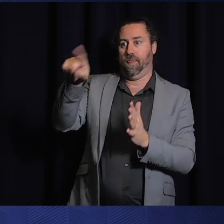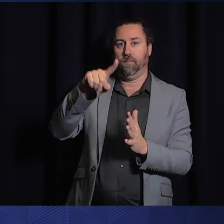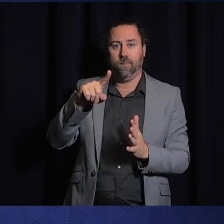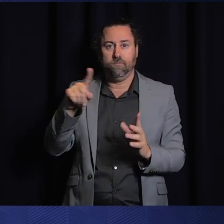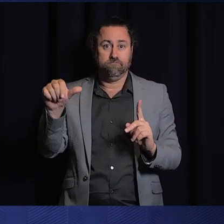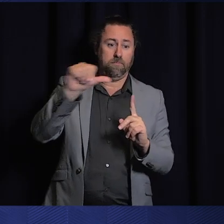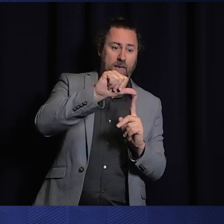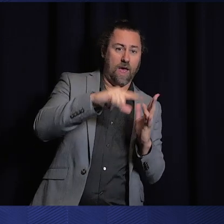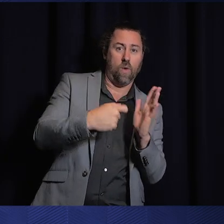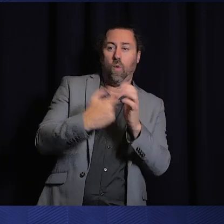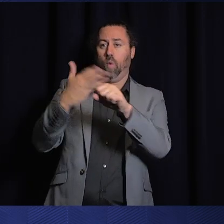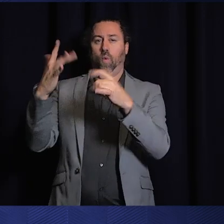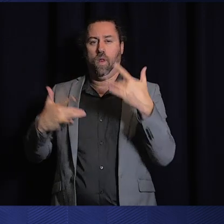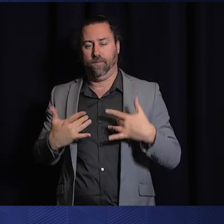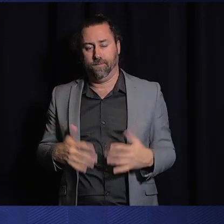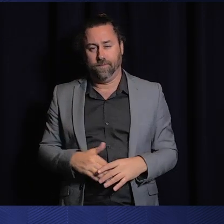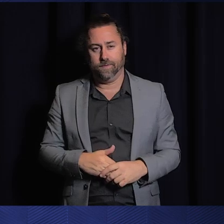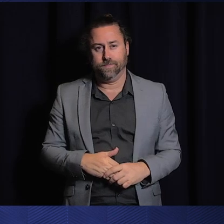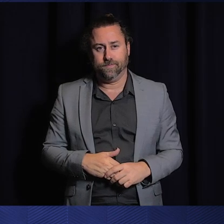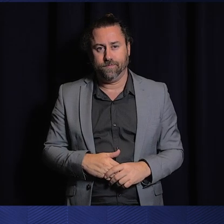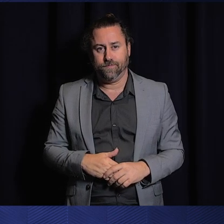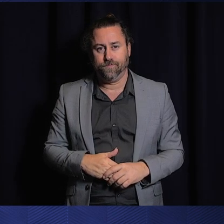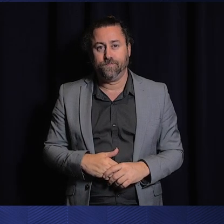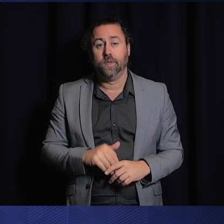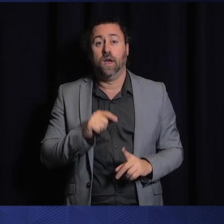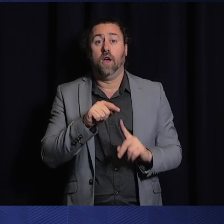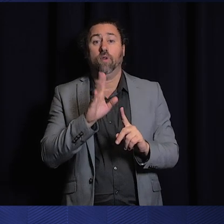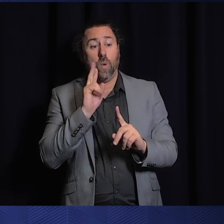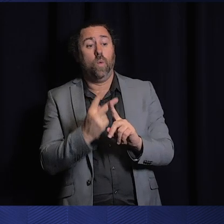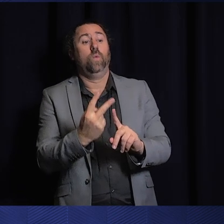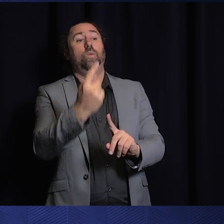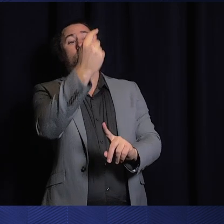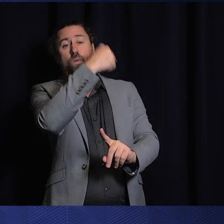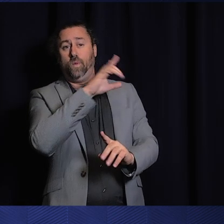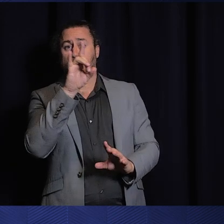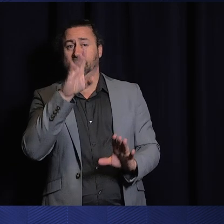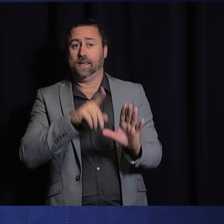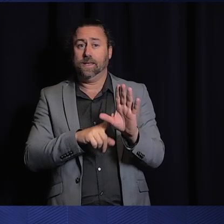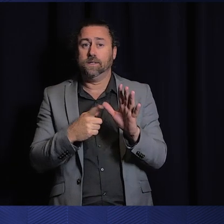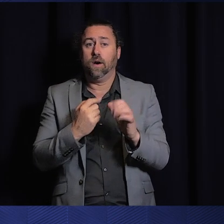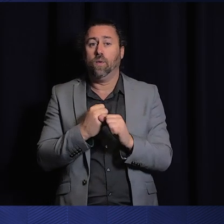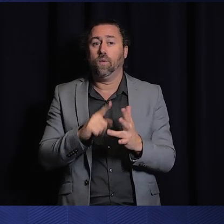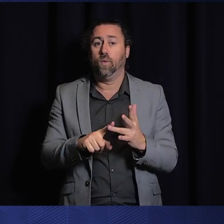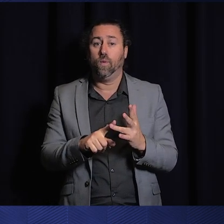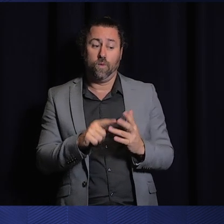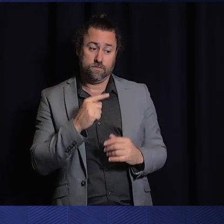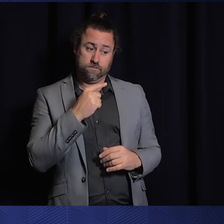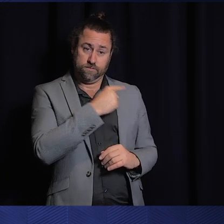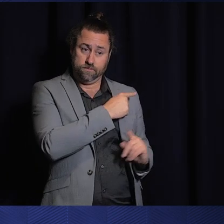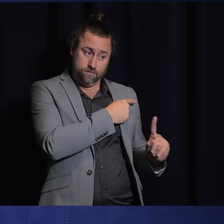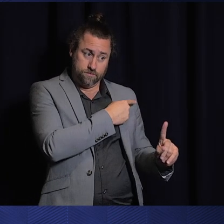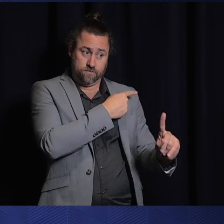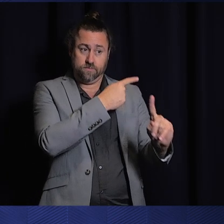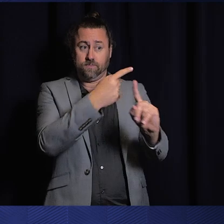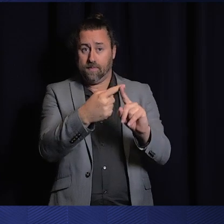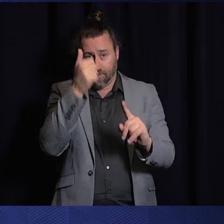In this report, we go back a little over a decade, and we present data that accounts for all